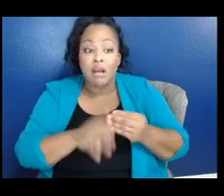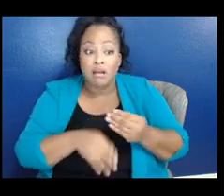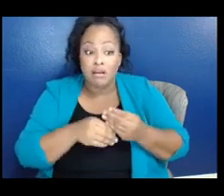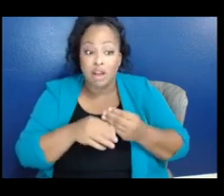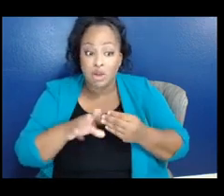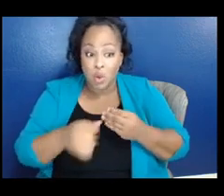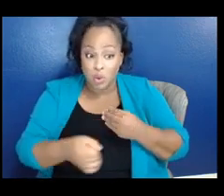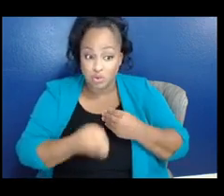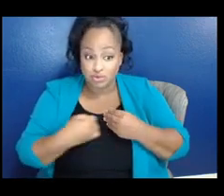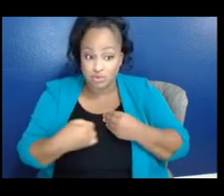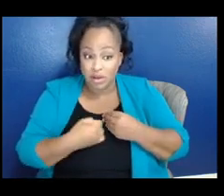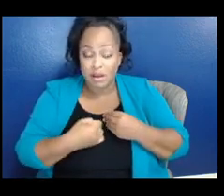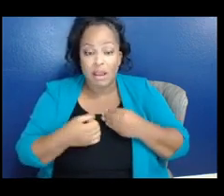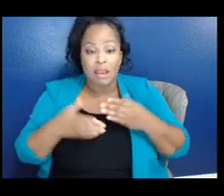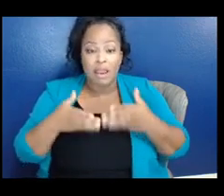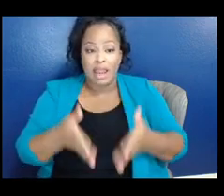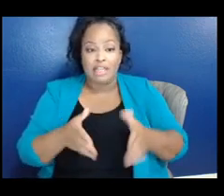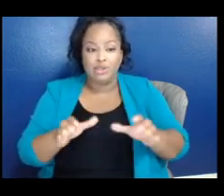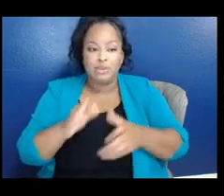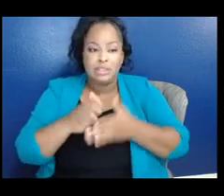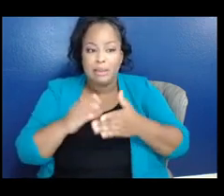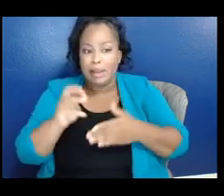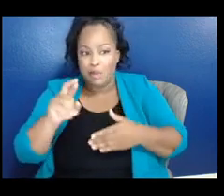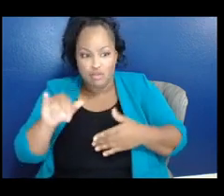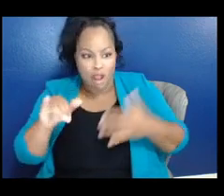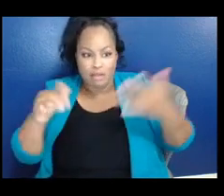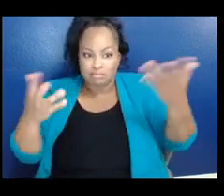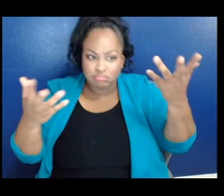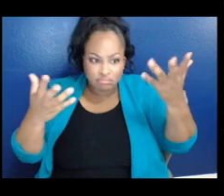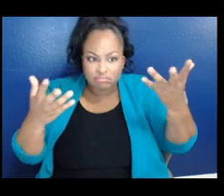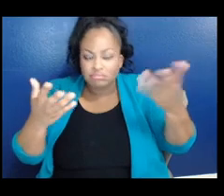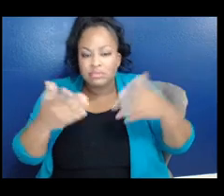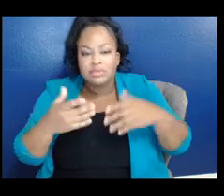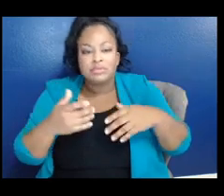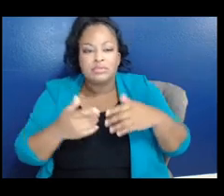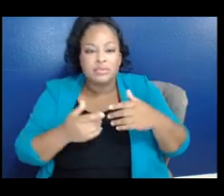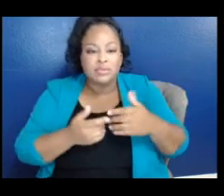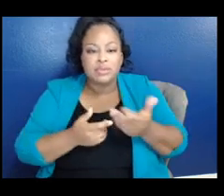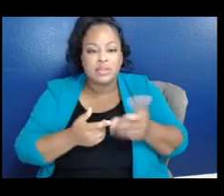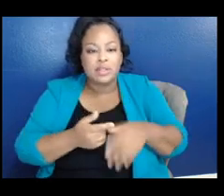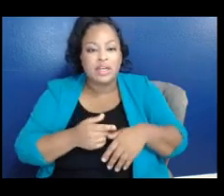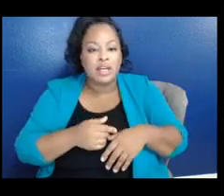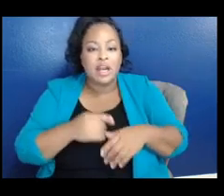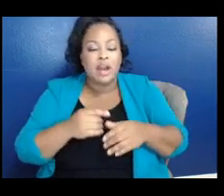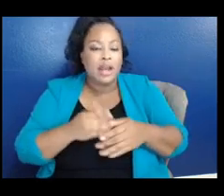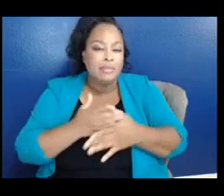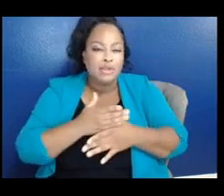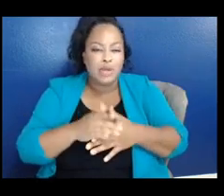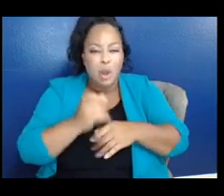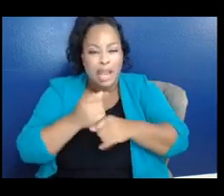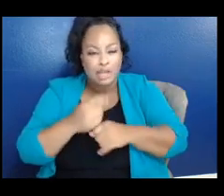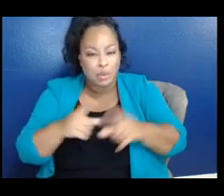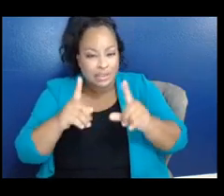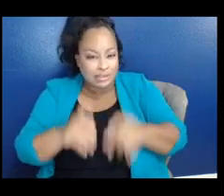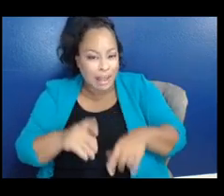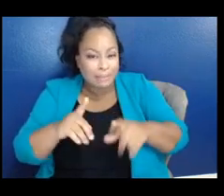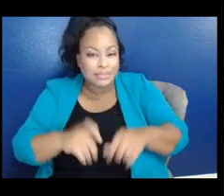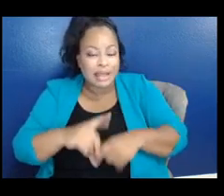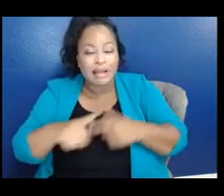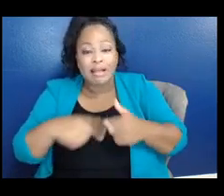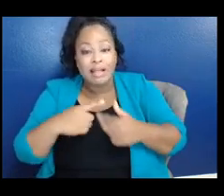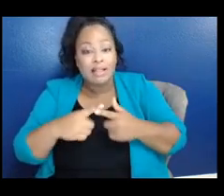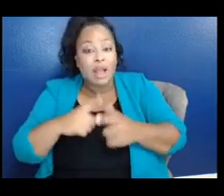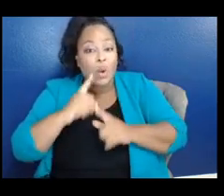in addition to your ultrasound, let's do some MRIs in between your annual exams. And then she